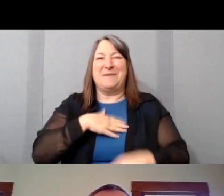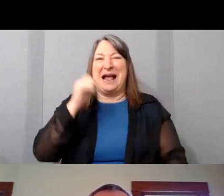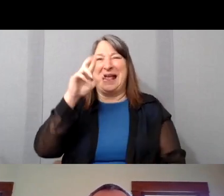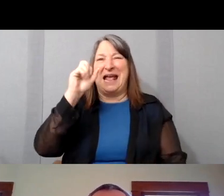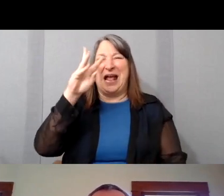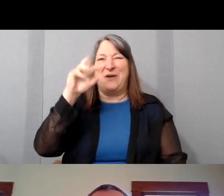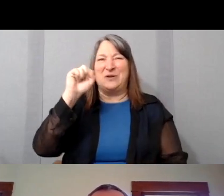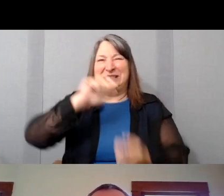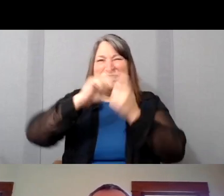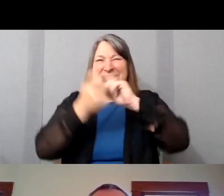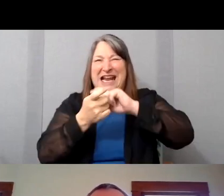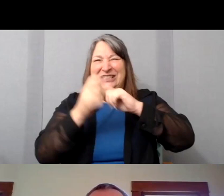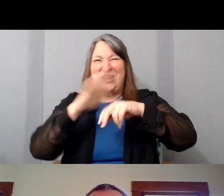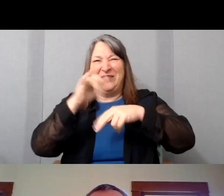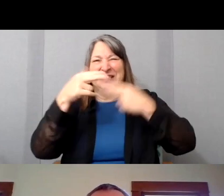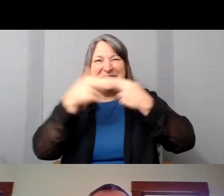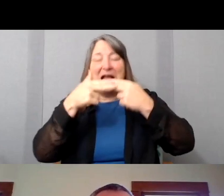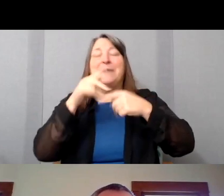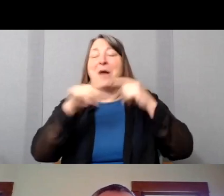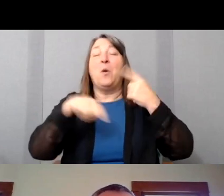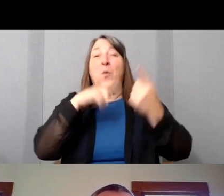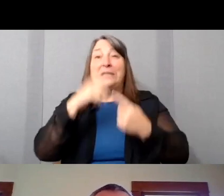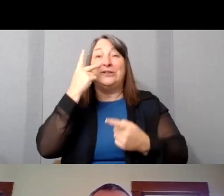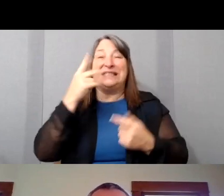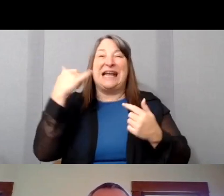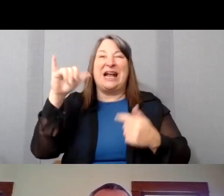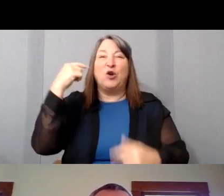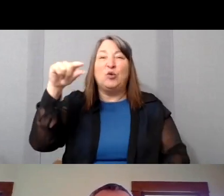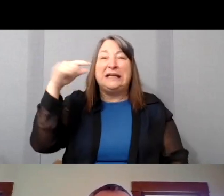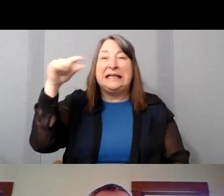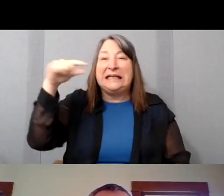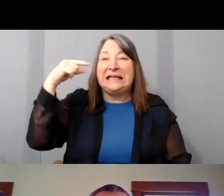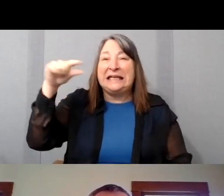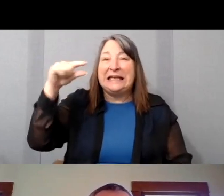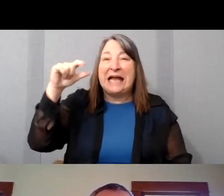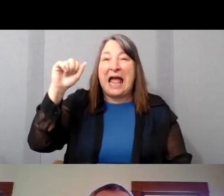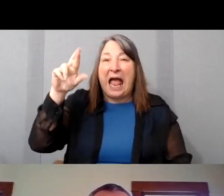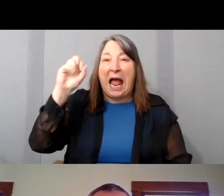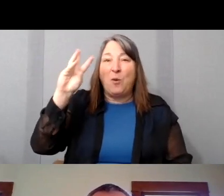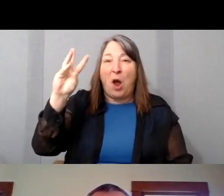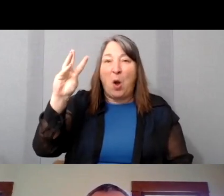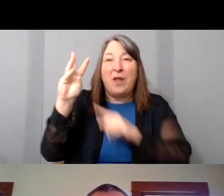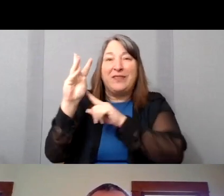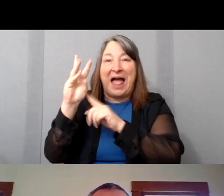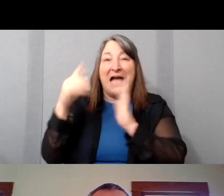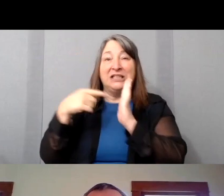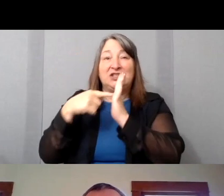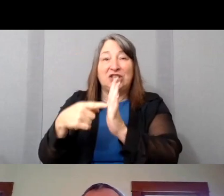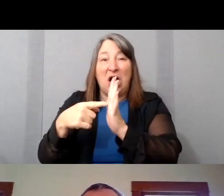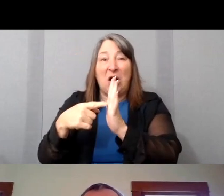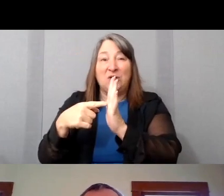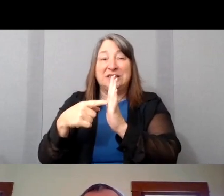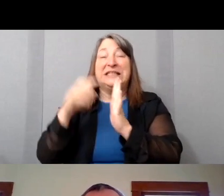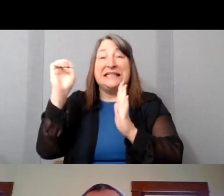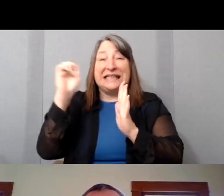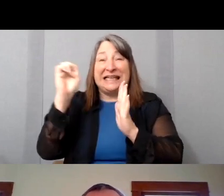this slide deck, but wherever you see kind of a green arrow, we've got good evidence that mentoring is good around things, or e-mentoring is good